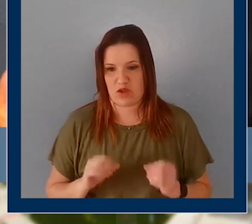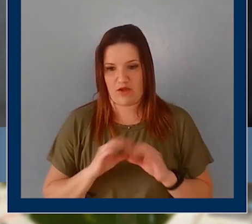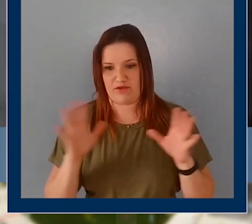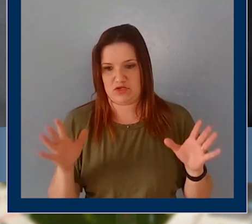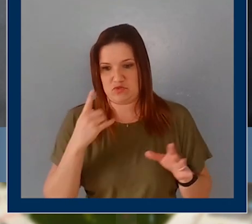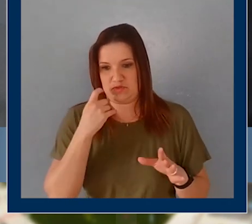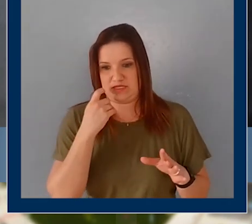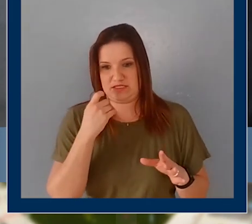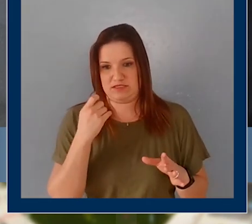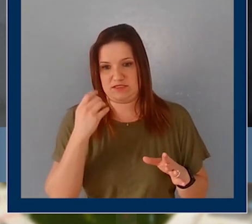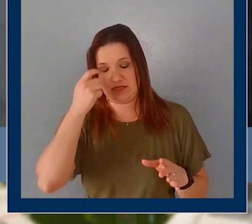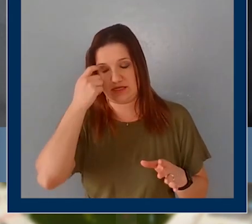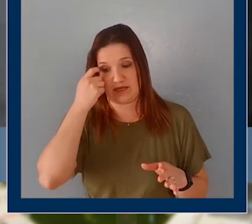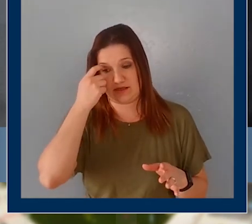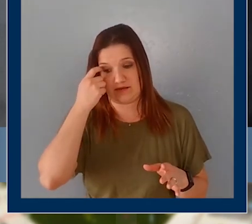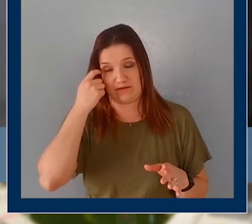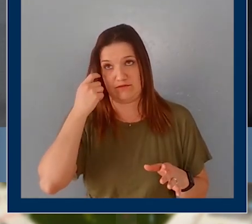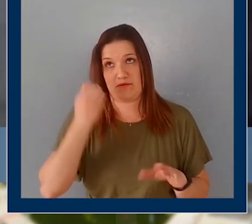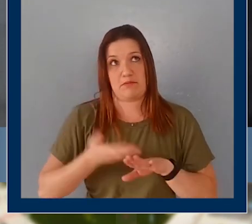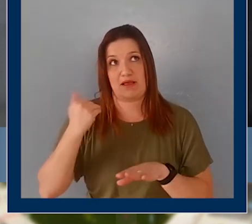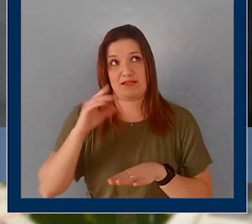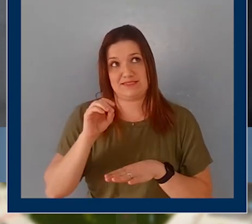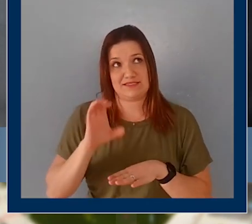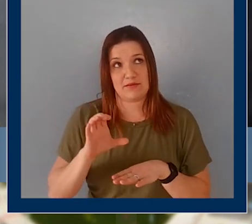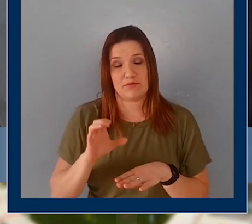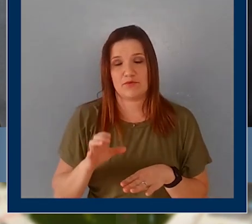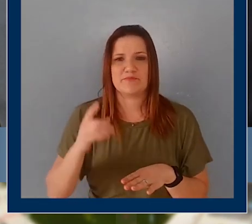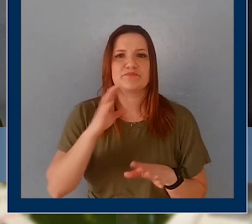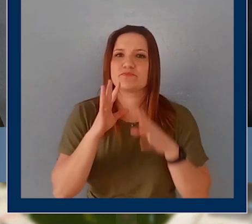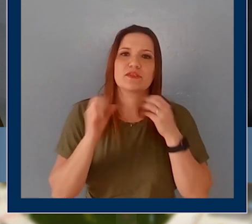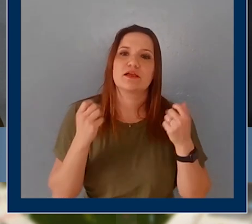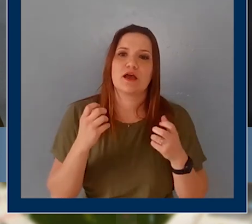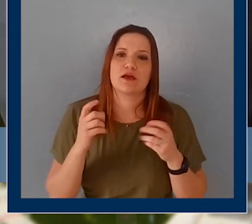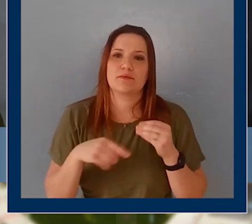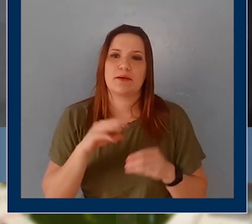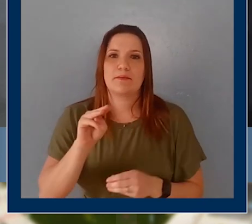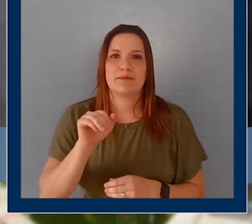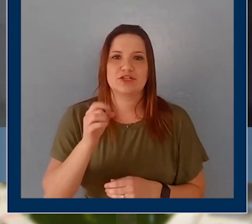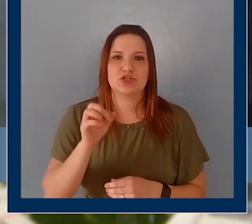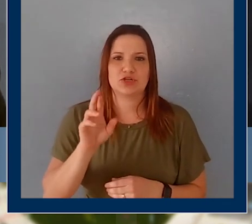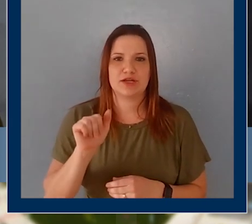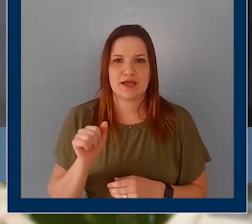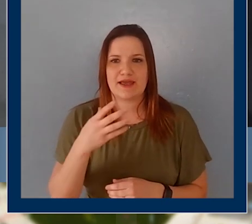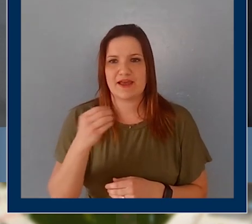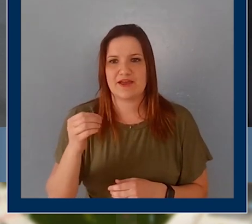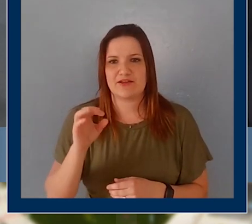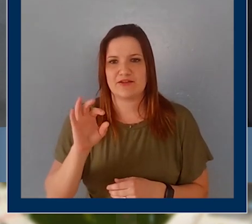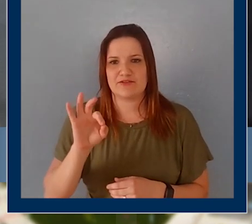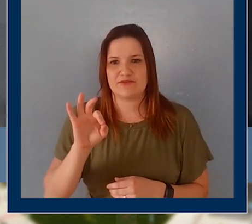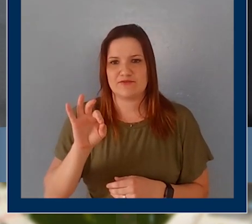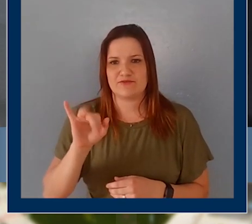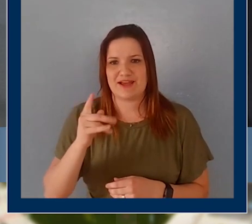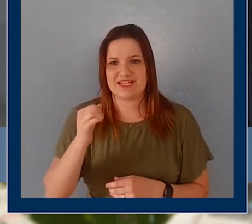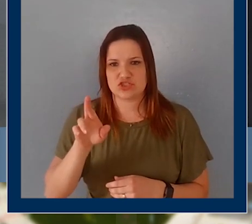when and where can the community members get vaccinated? Right. I think this is the first time that we really delved into